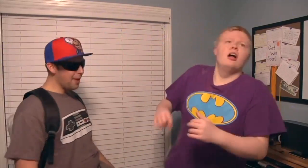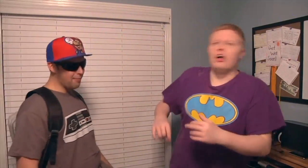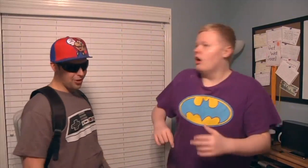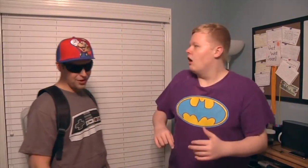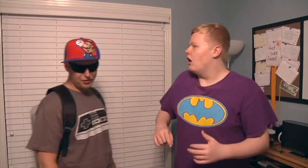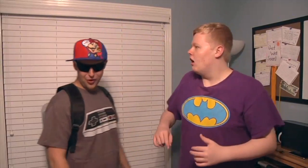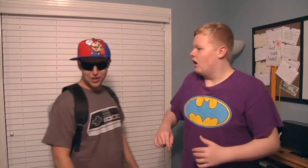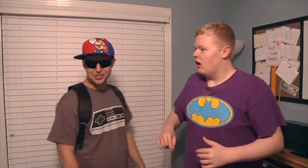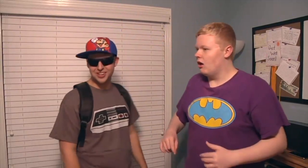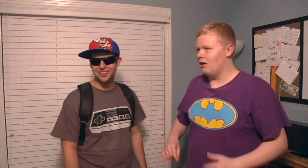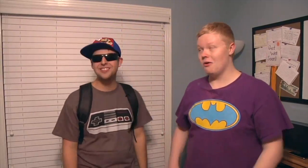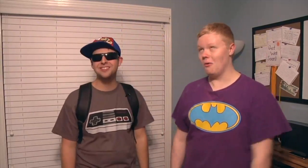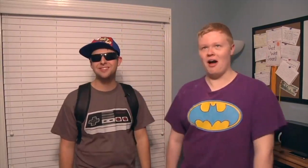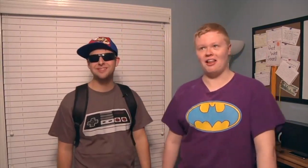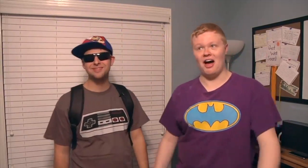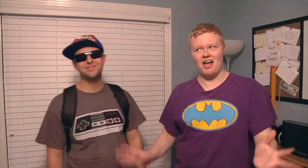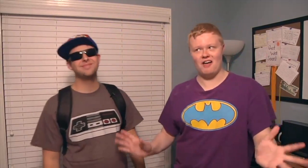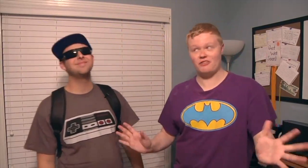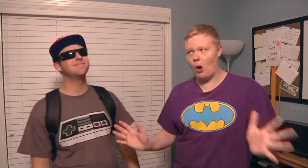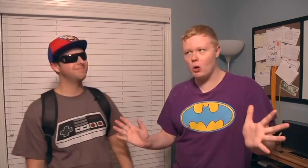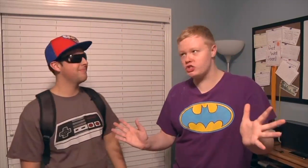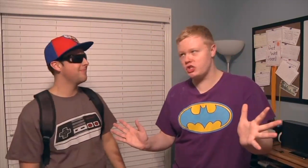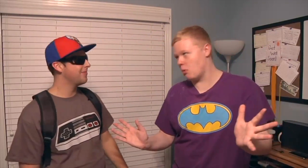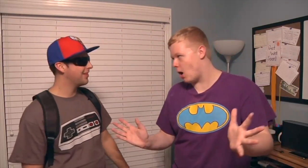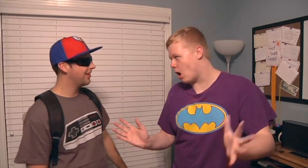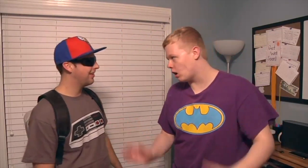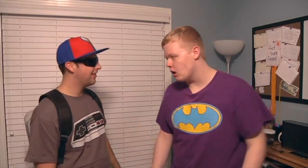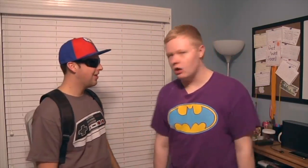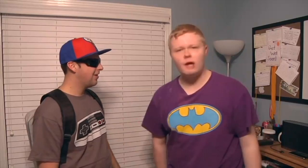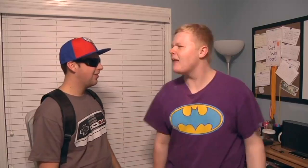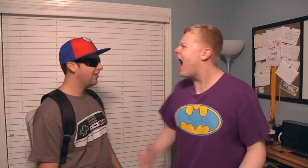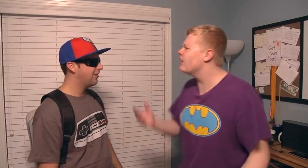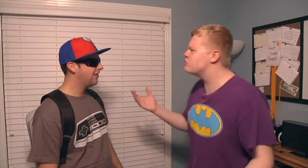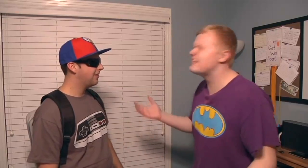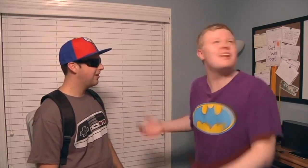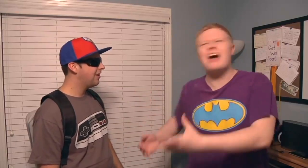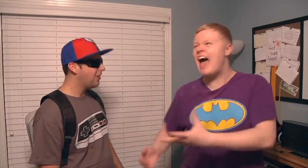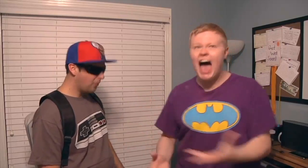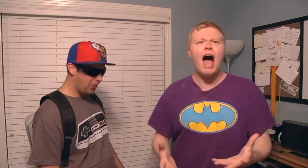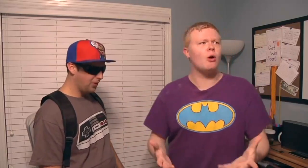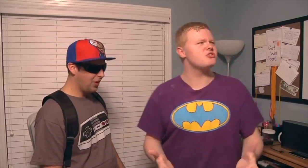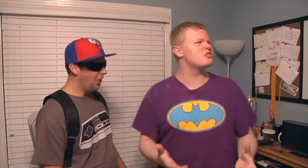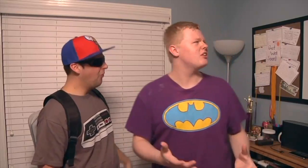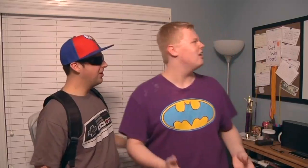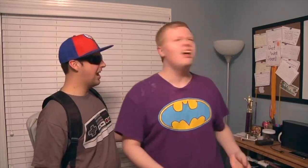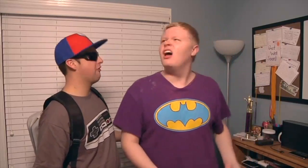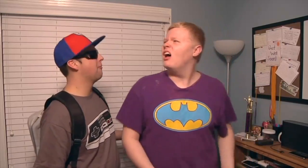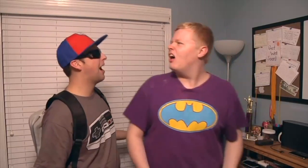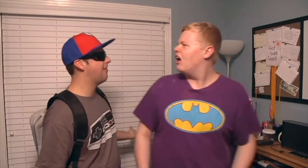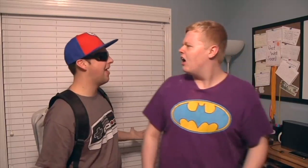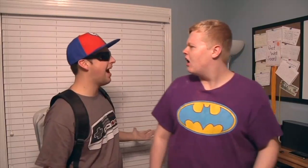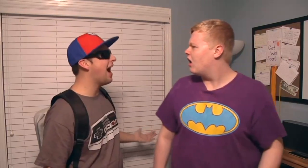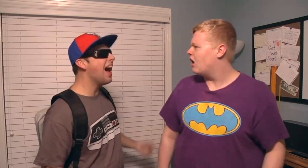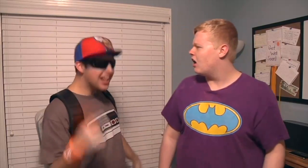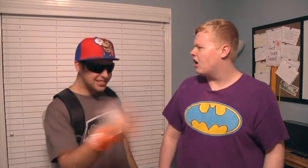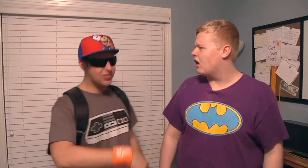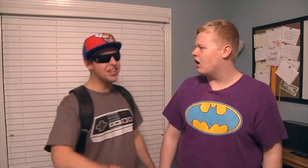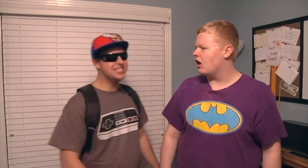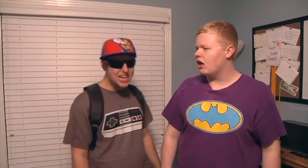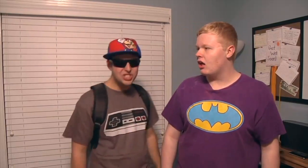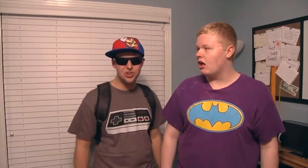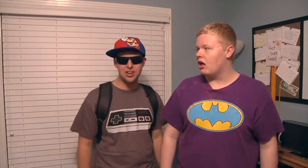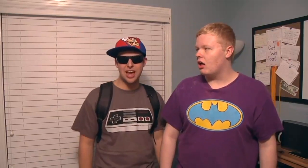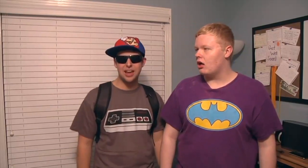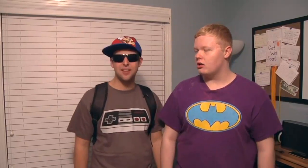I'm Game Boy, of course. Well, of course you are. How did you get in my house? Well, never mind that. I got